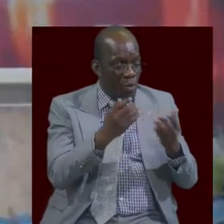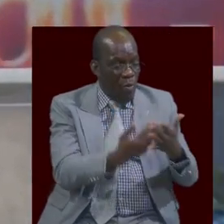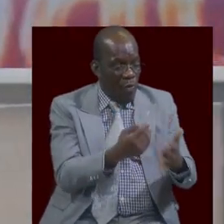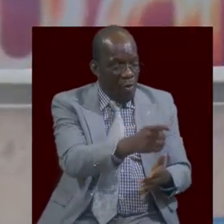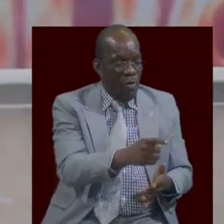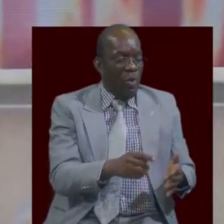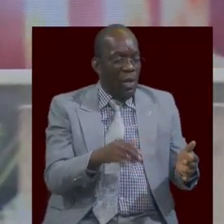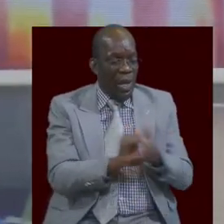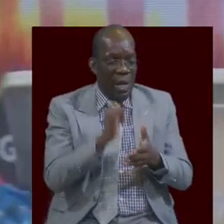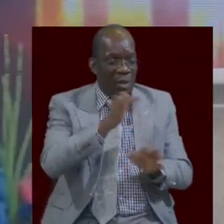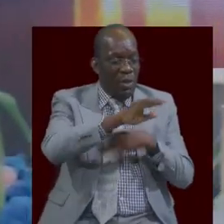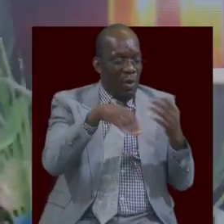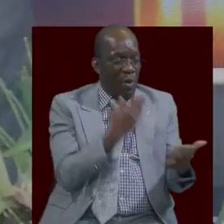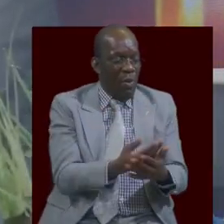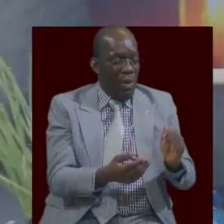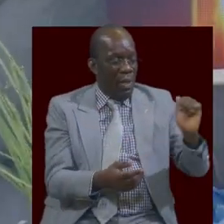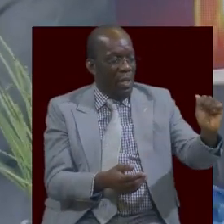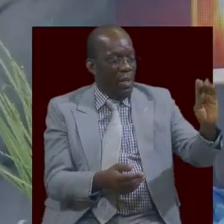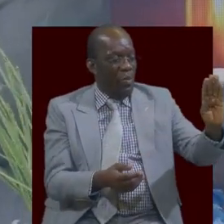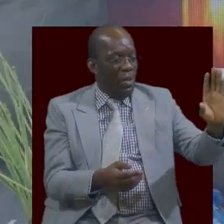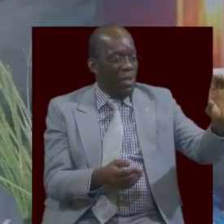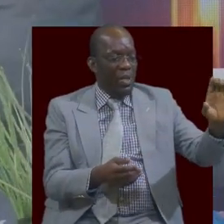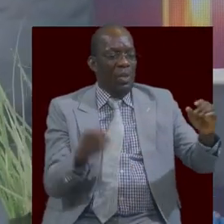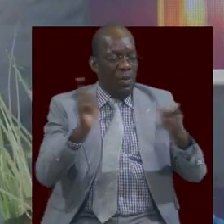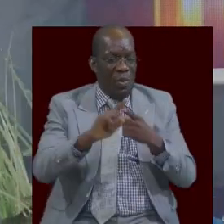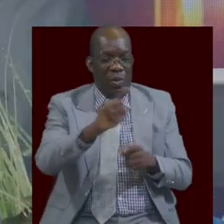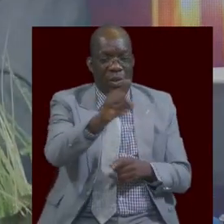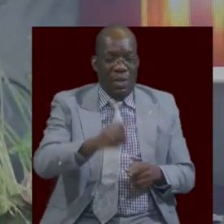all. And he has given us all the letters